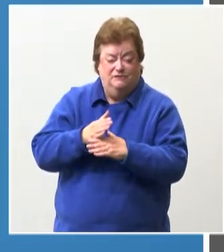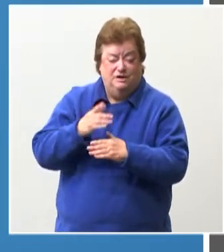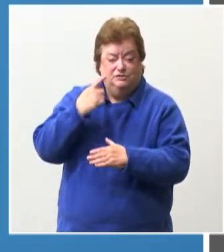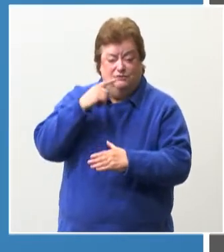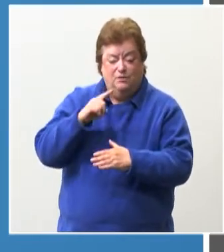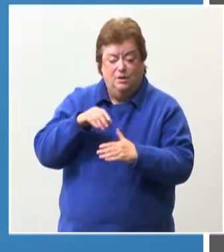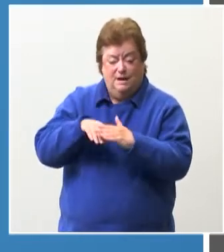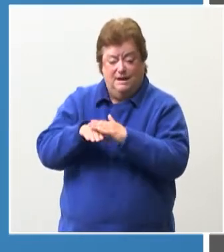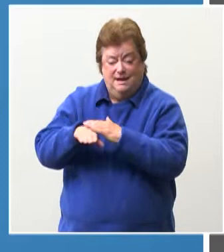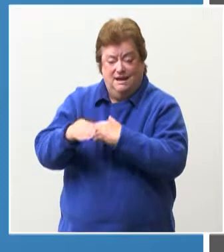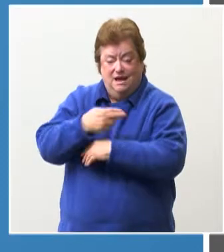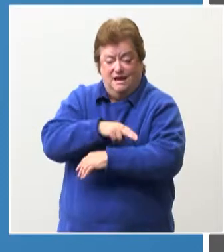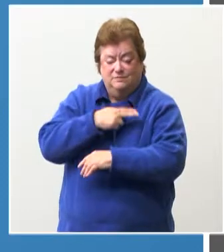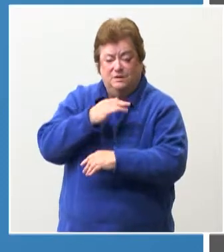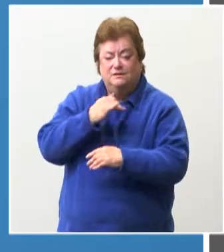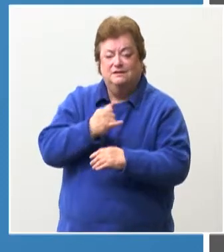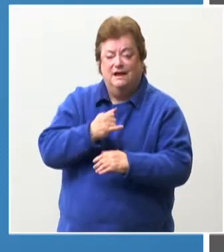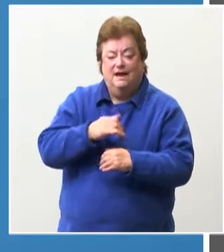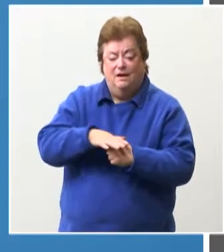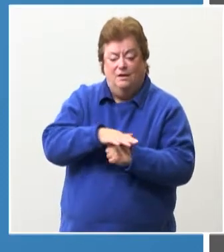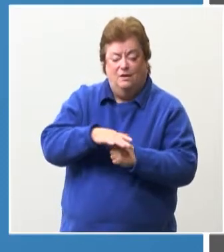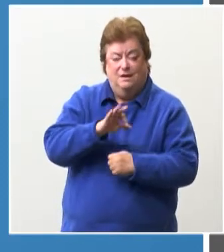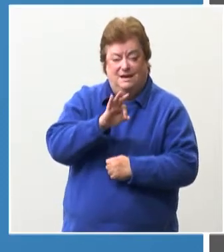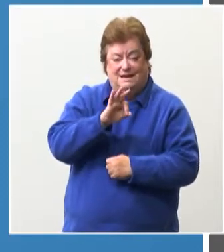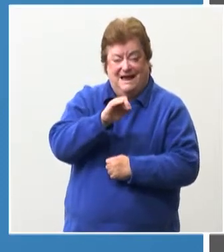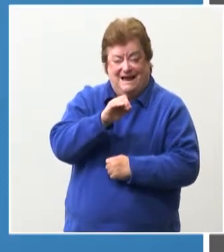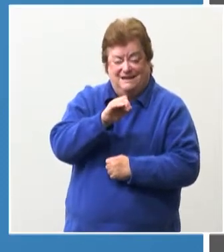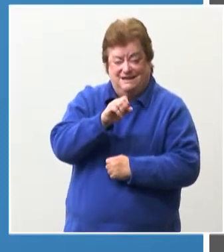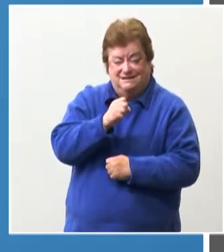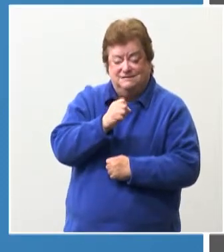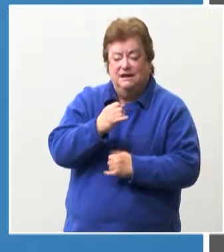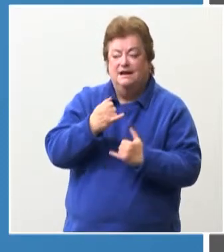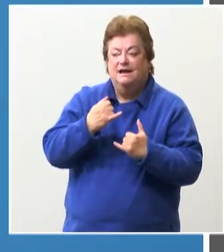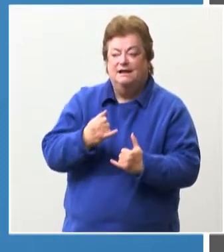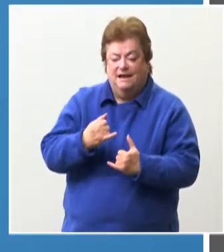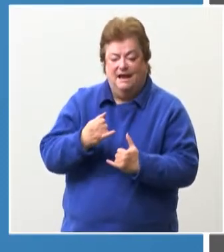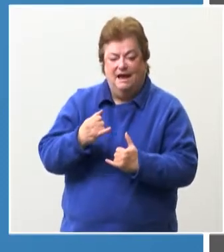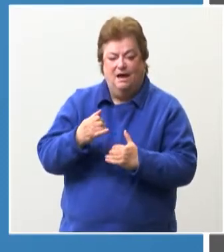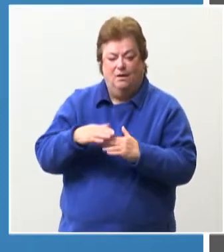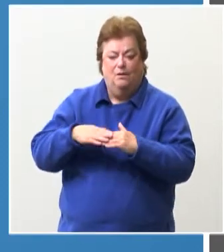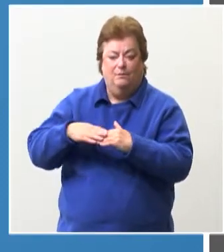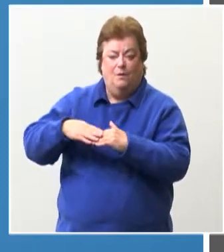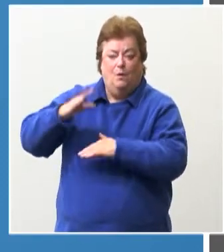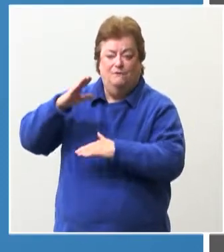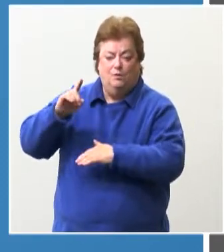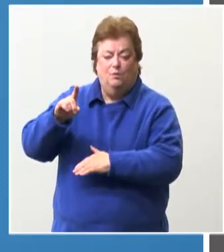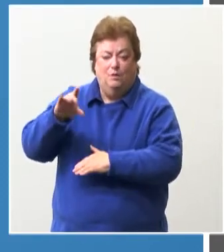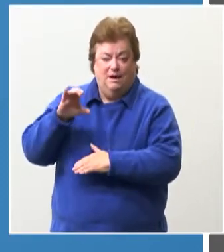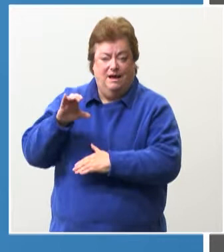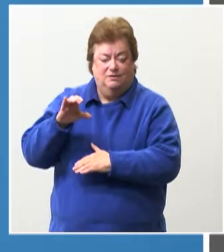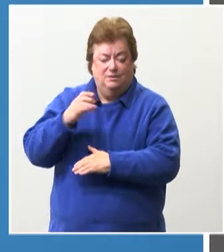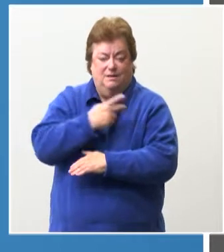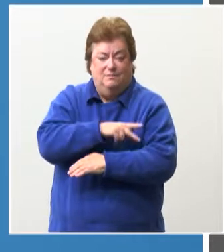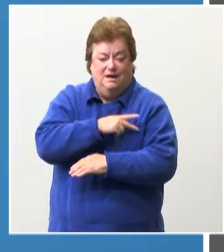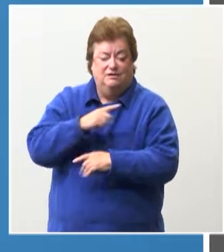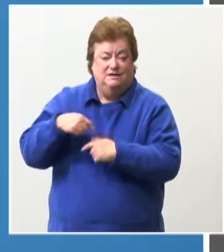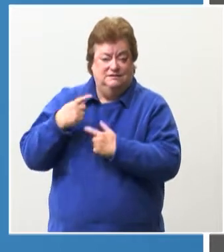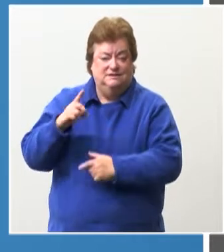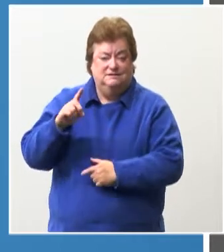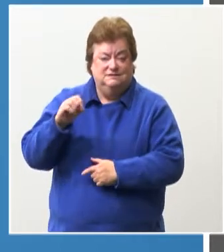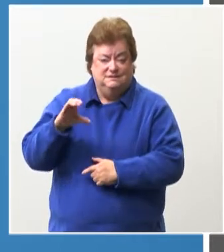locally was in the 90s for most of November and has been above 100 patients since